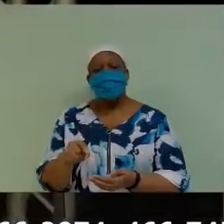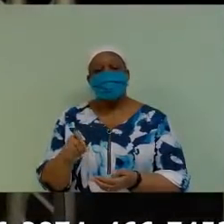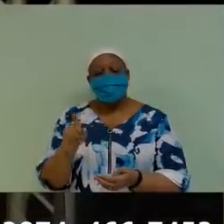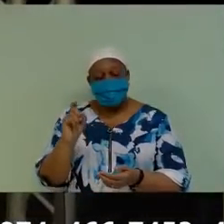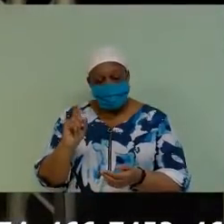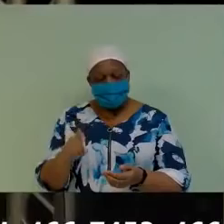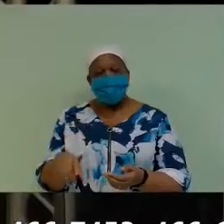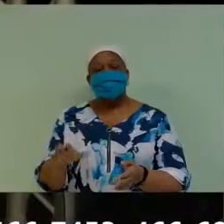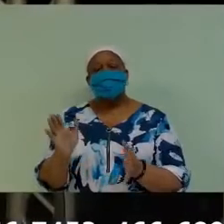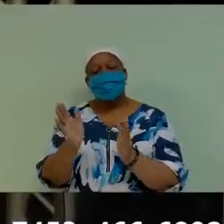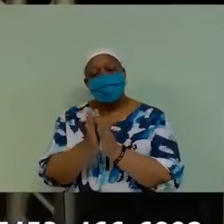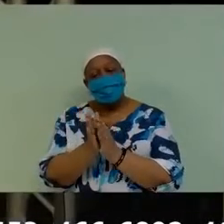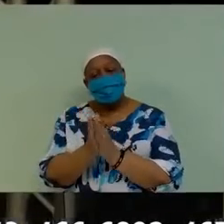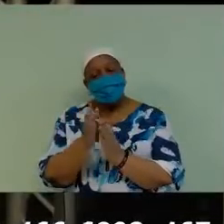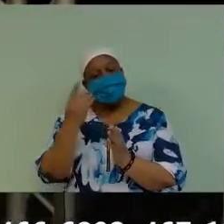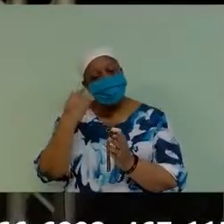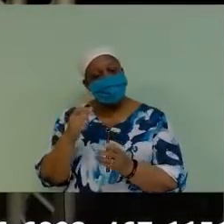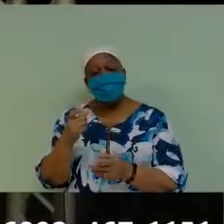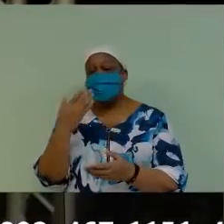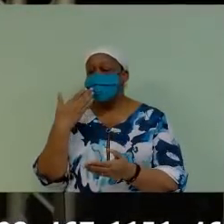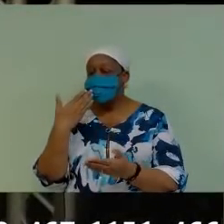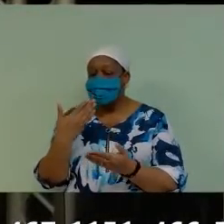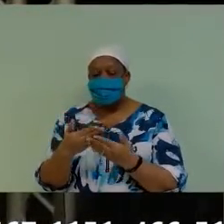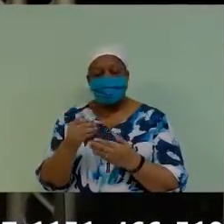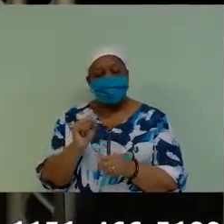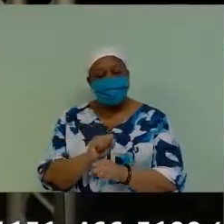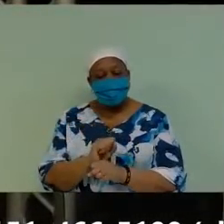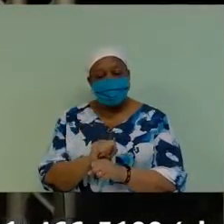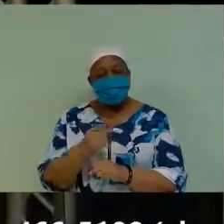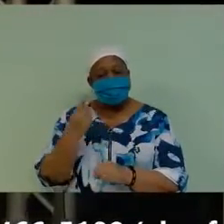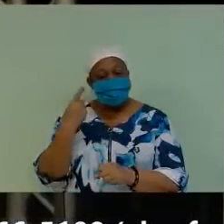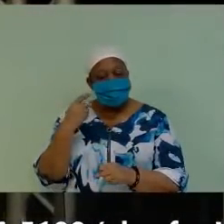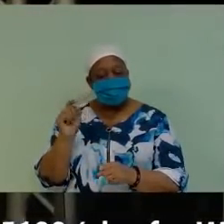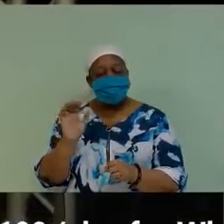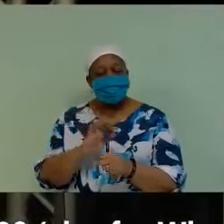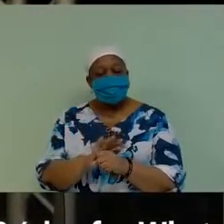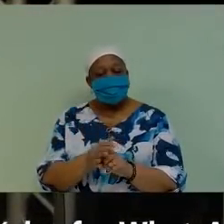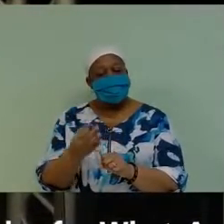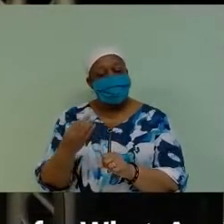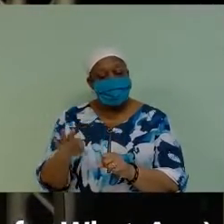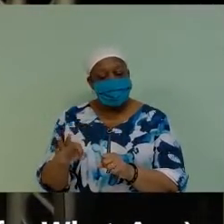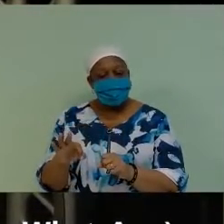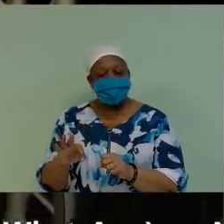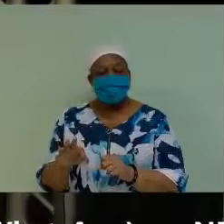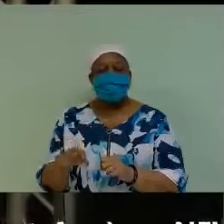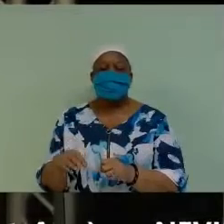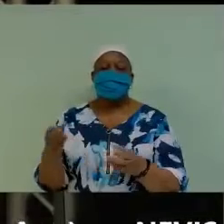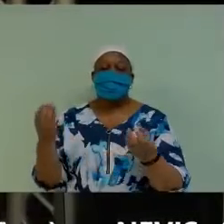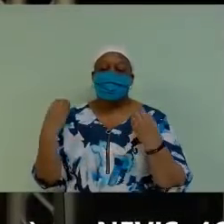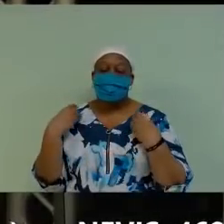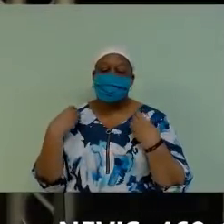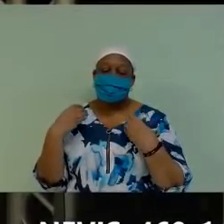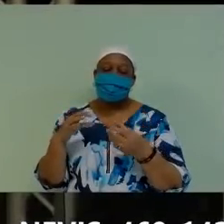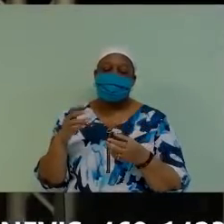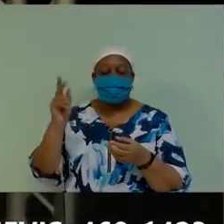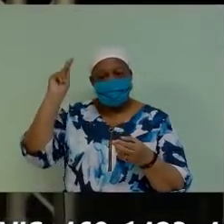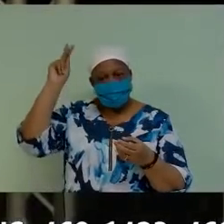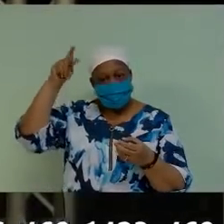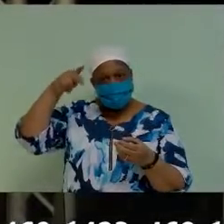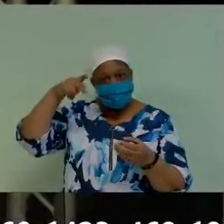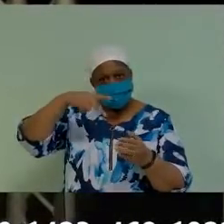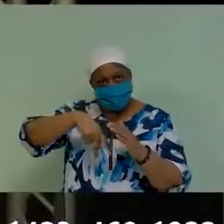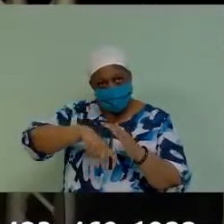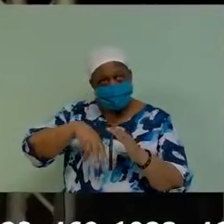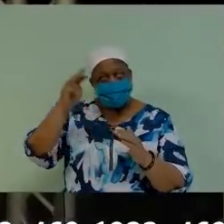outstanding handling of the coronavirus crisis. As a matter of fact, the Prime Minister of New Zealand, Jacinda